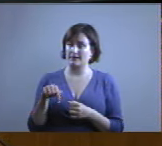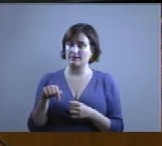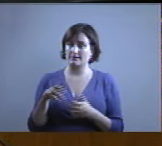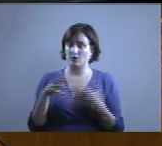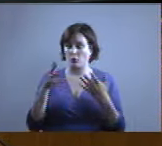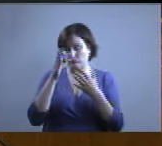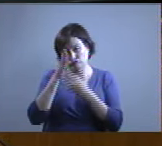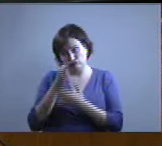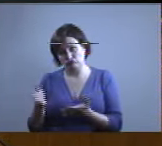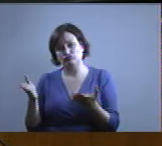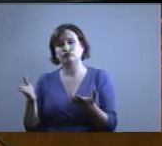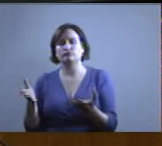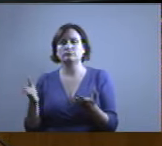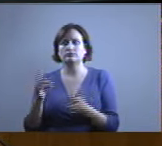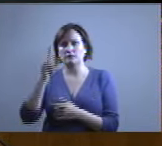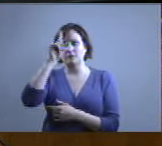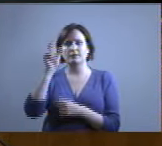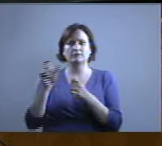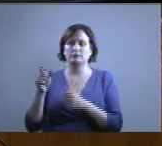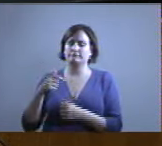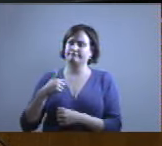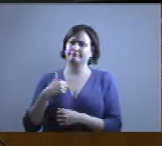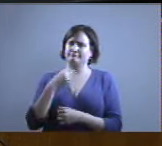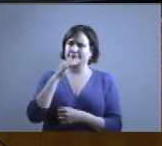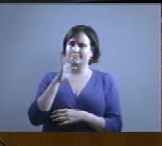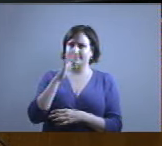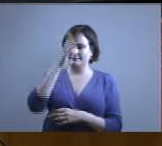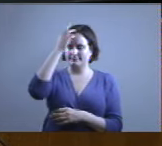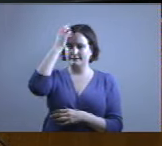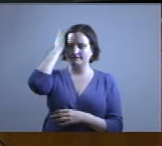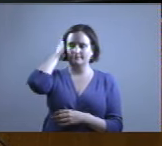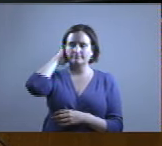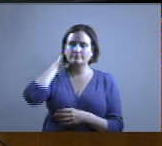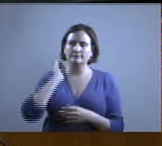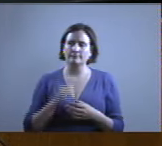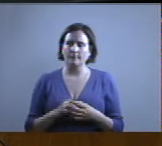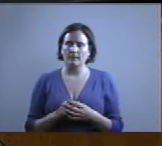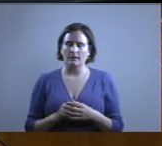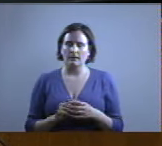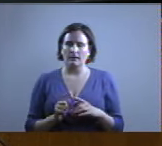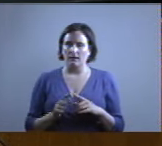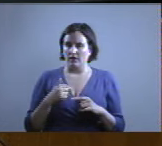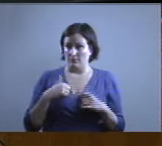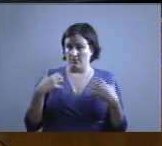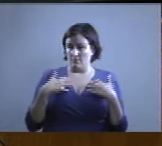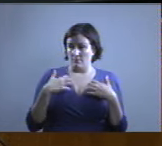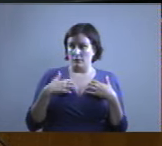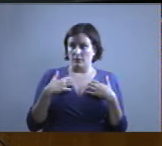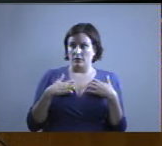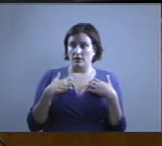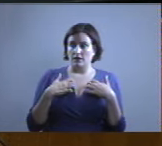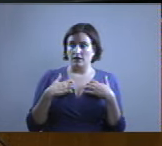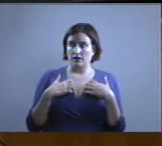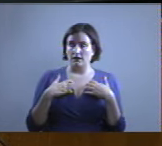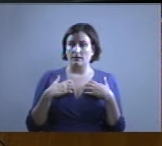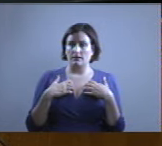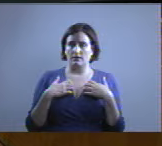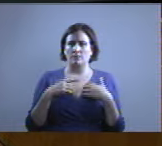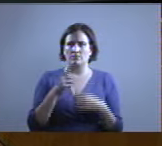That's far from it. But what worries me and many others is the propensity to rubbish the